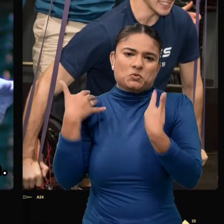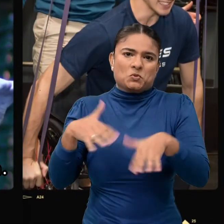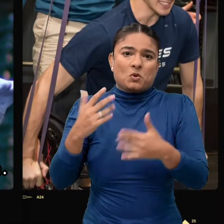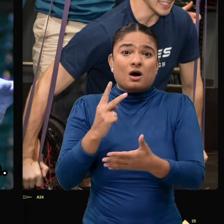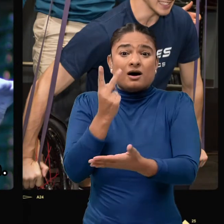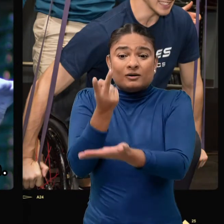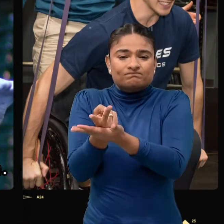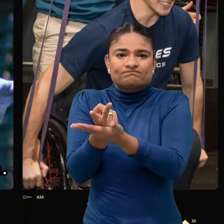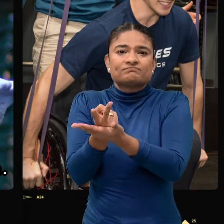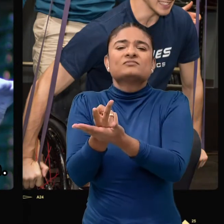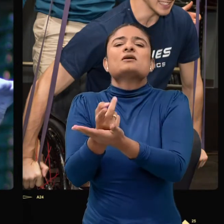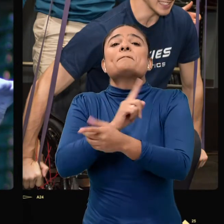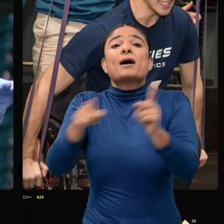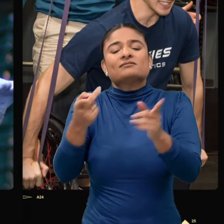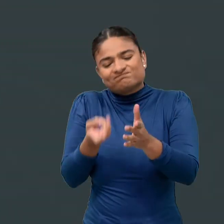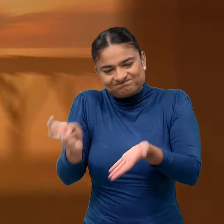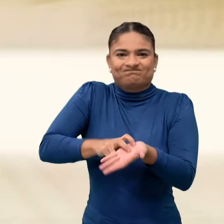het hom nie gelaat lê nie.